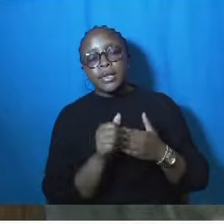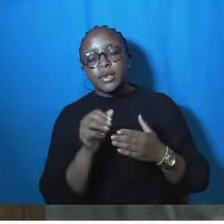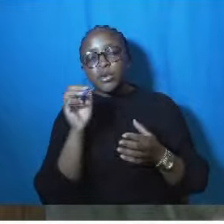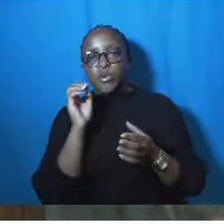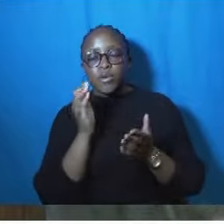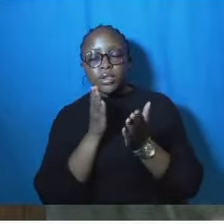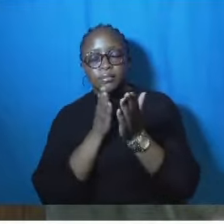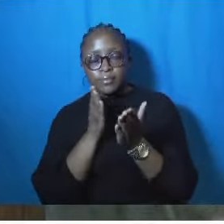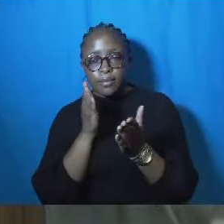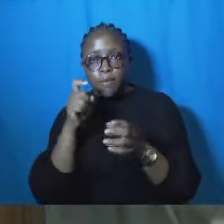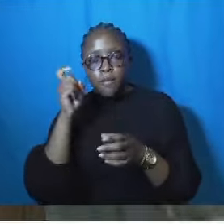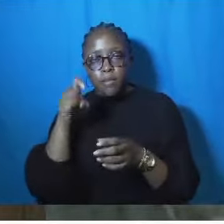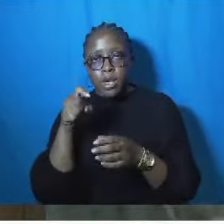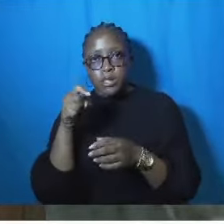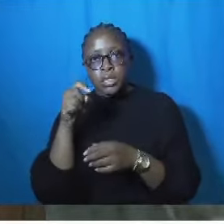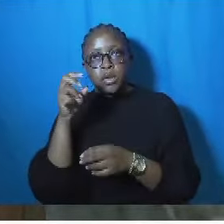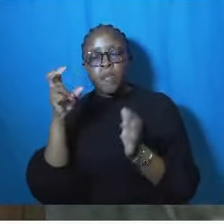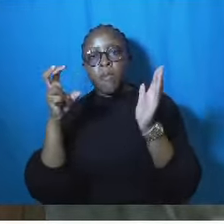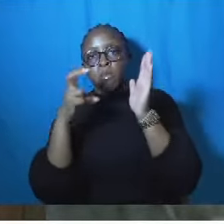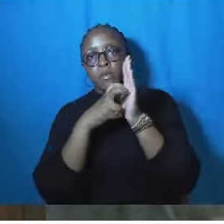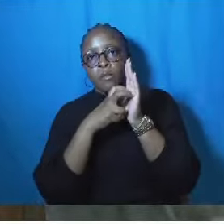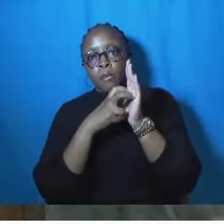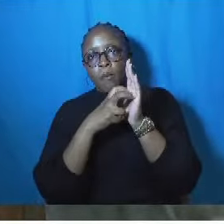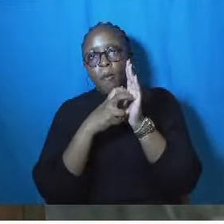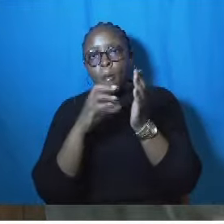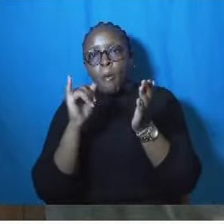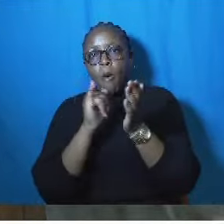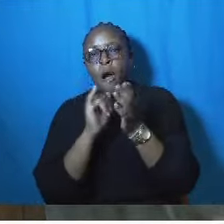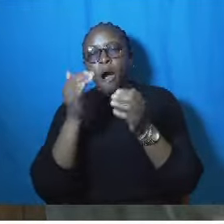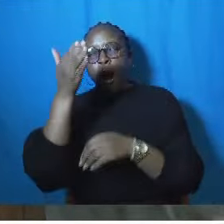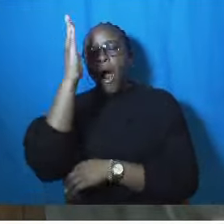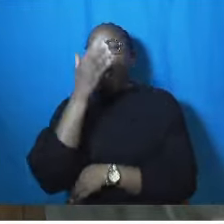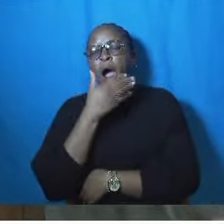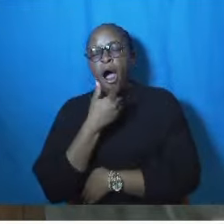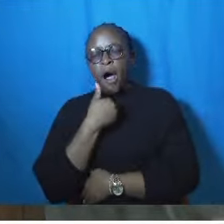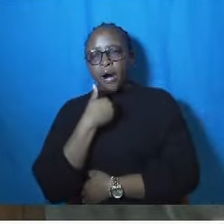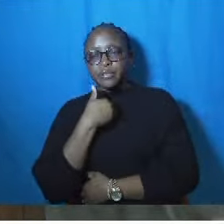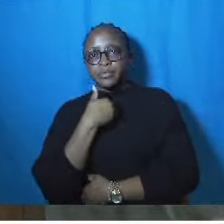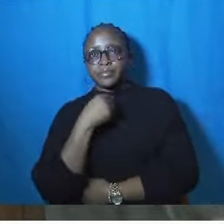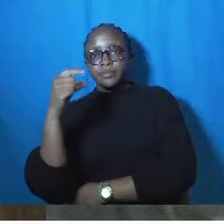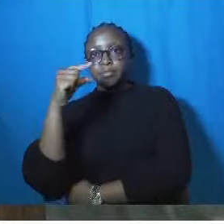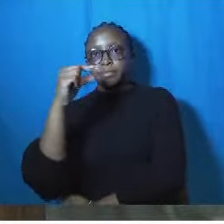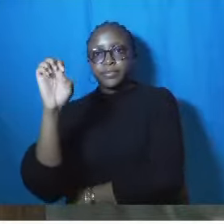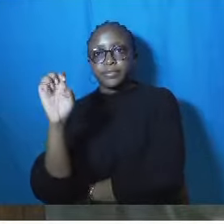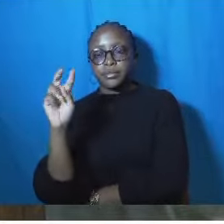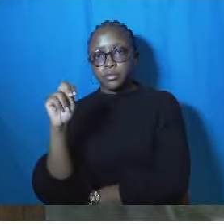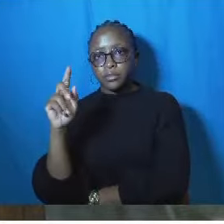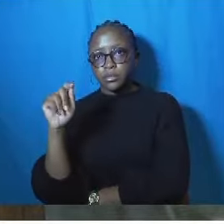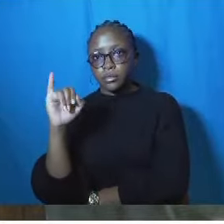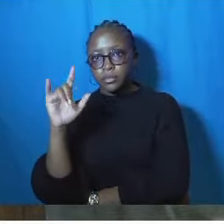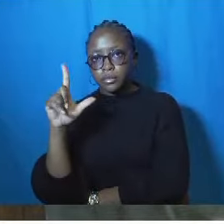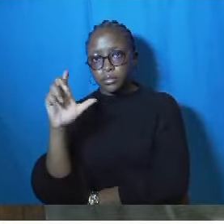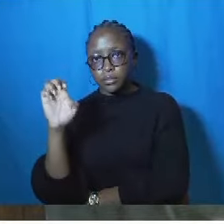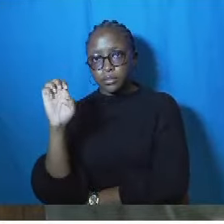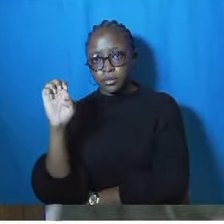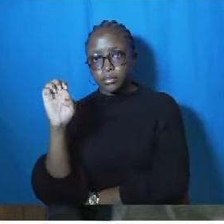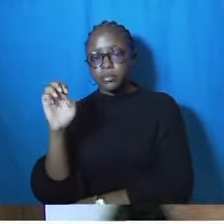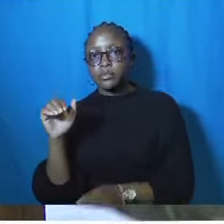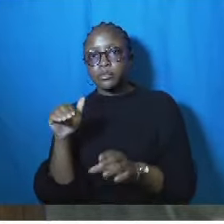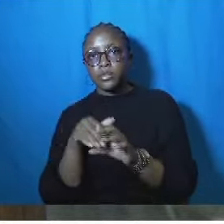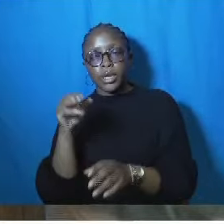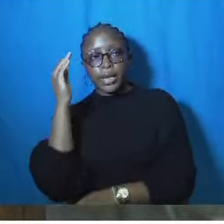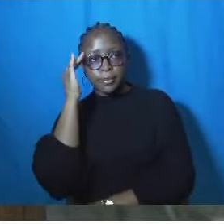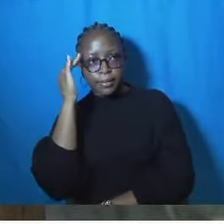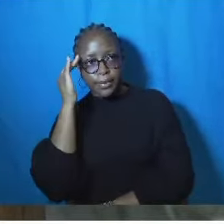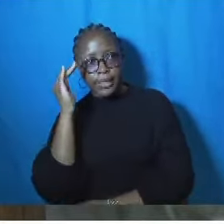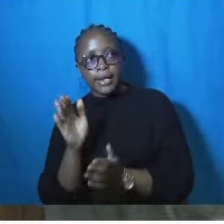that God had the Gentiles in mind, and for the Gentiles to see that God used the